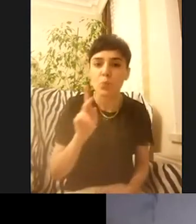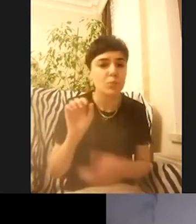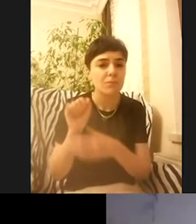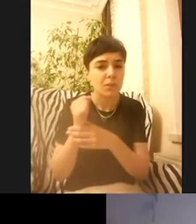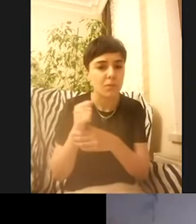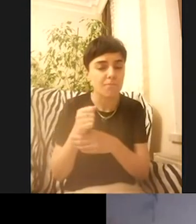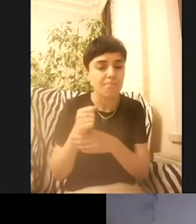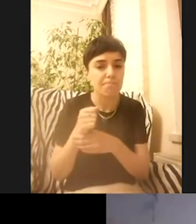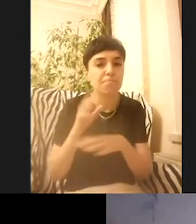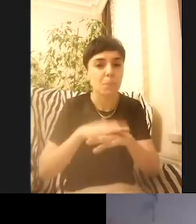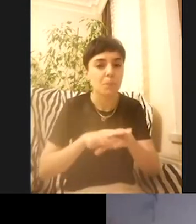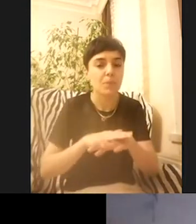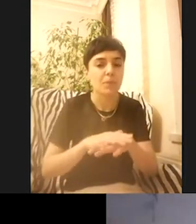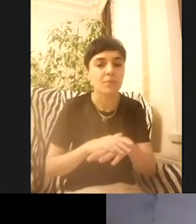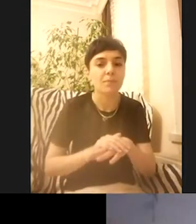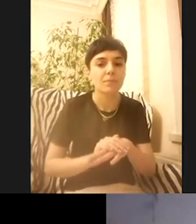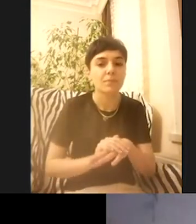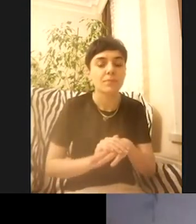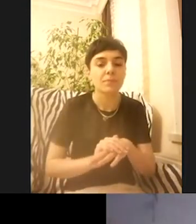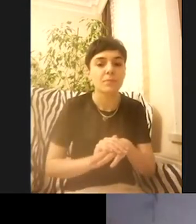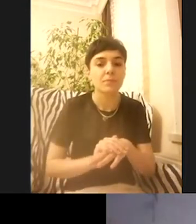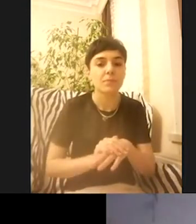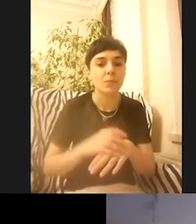Do you want to describe this, or did we lose you right now?